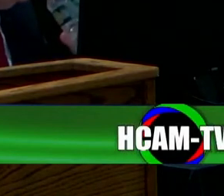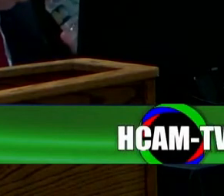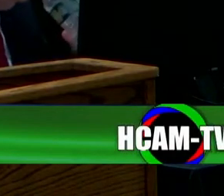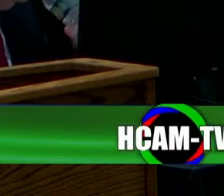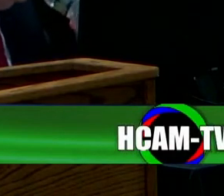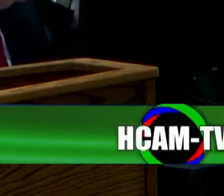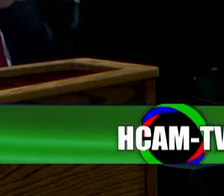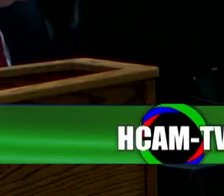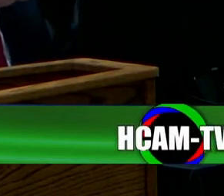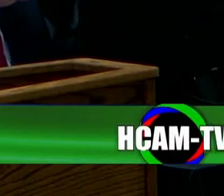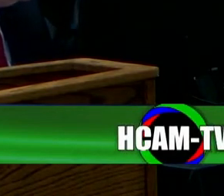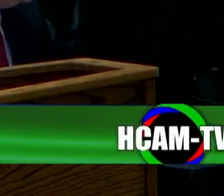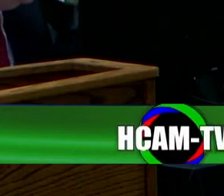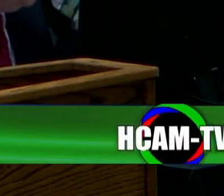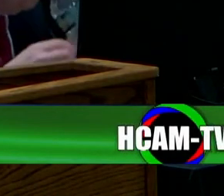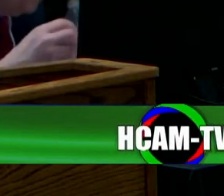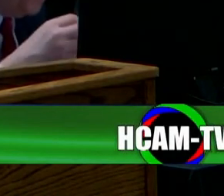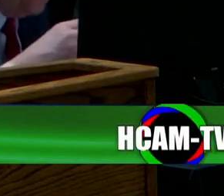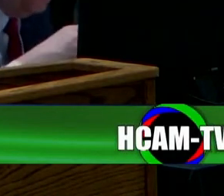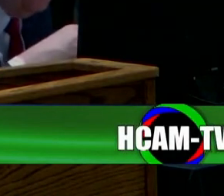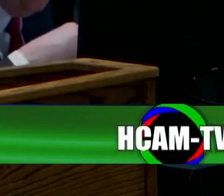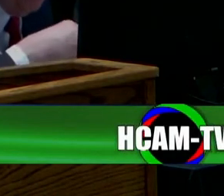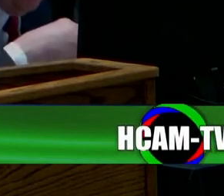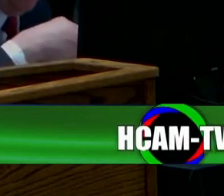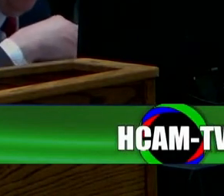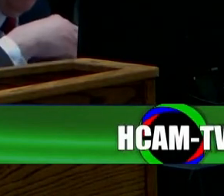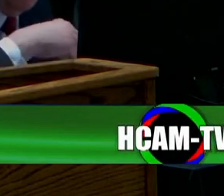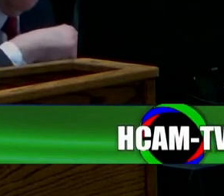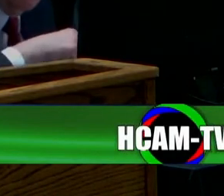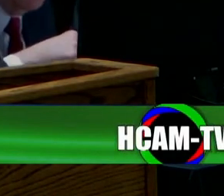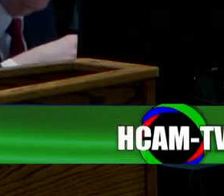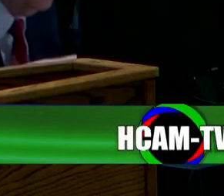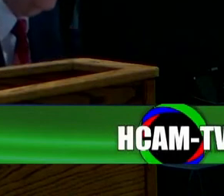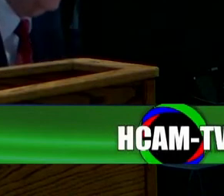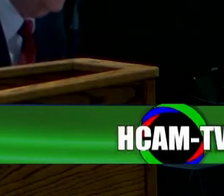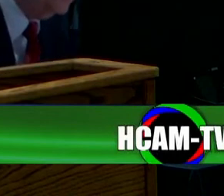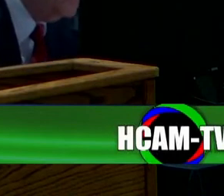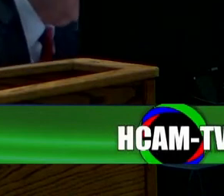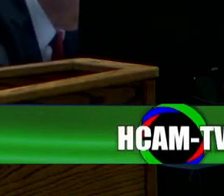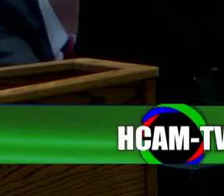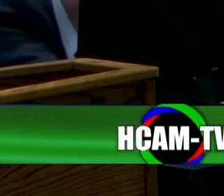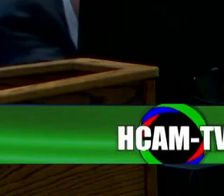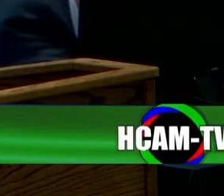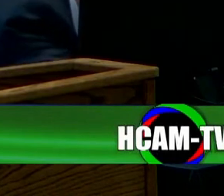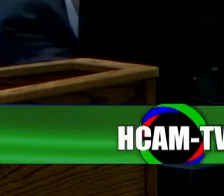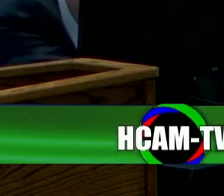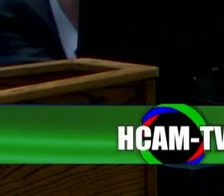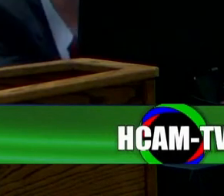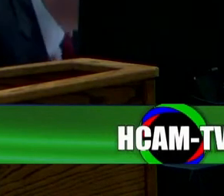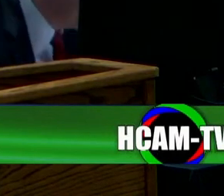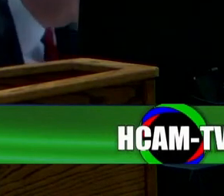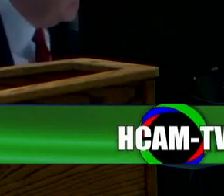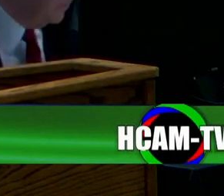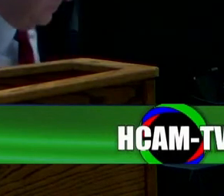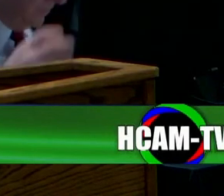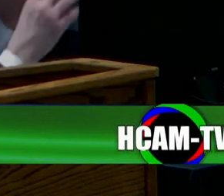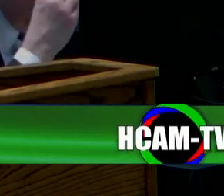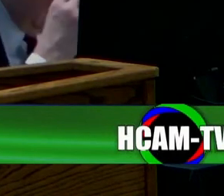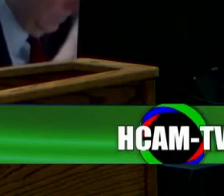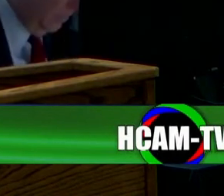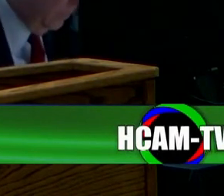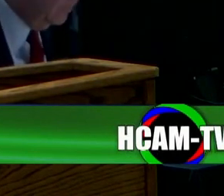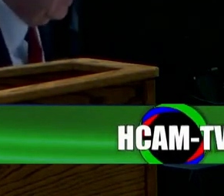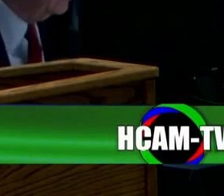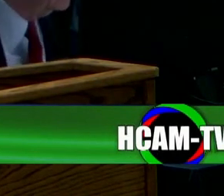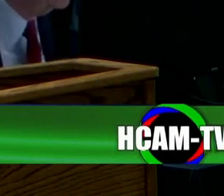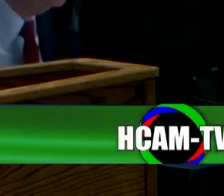and I have one more request we have I think four people that are in the cafeteria that are